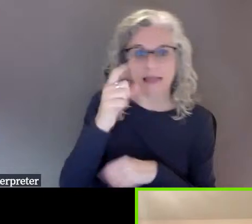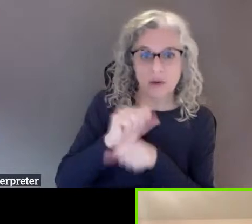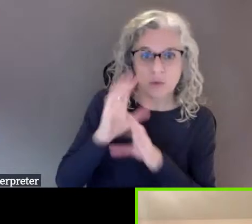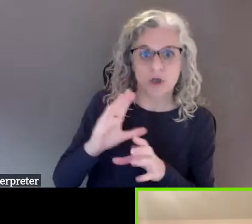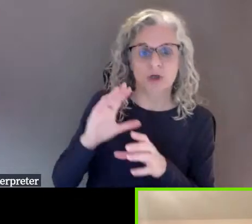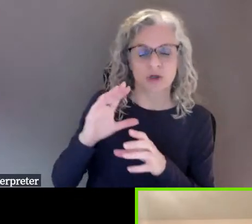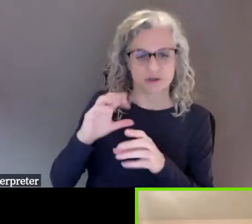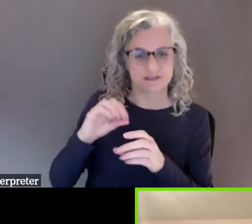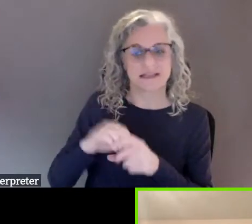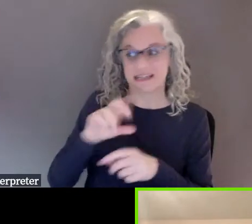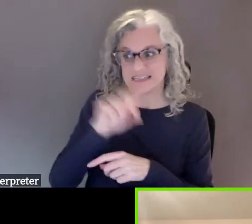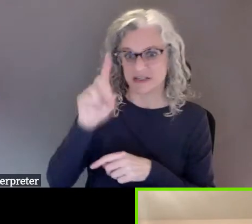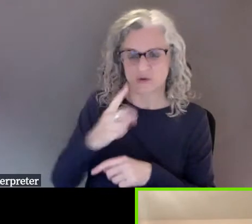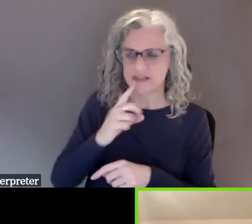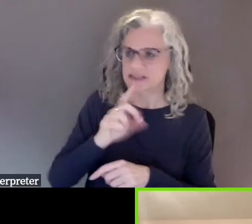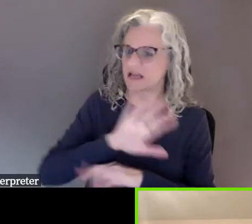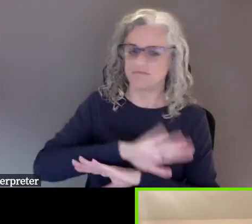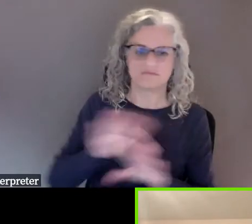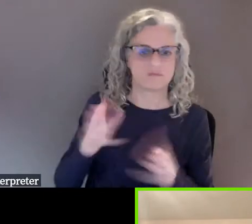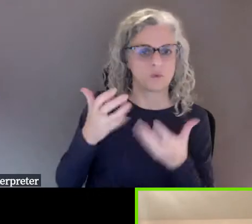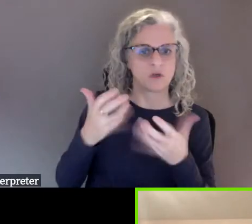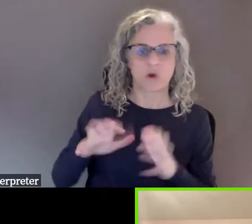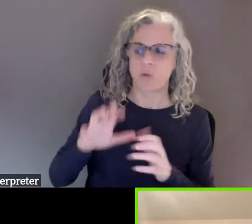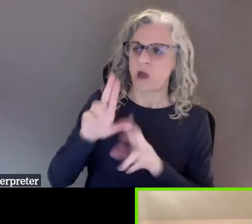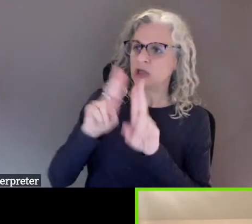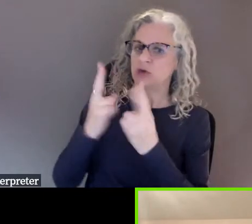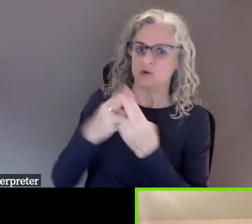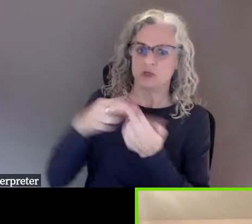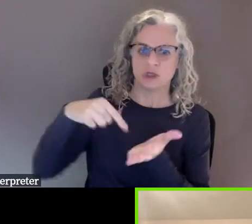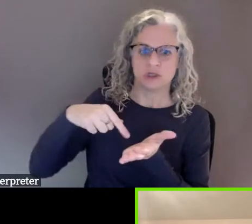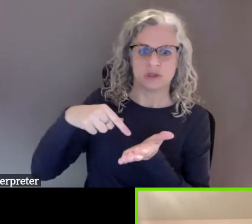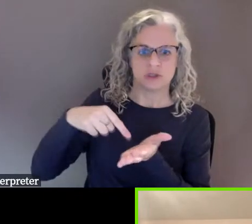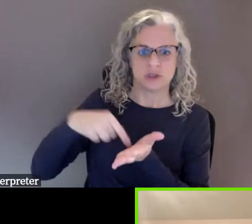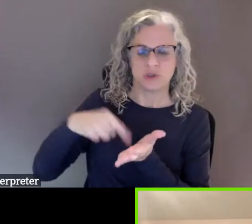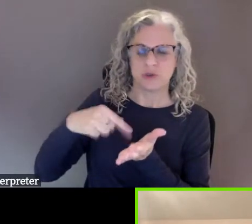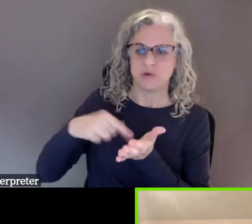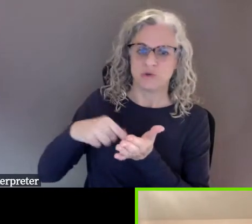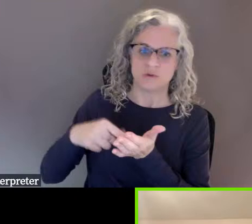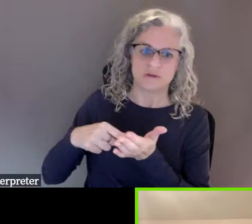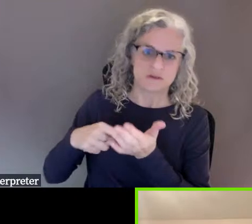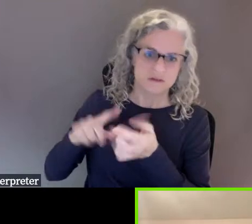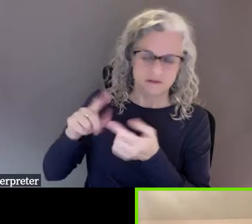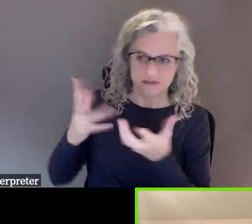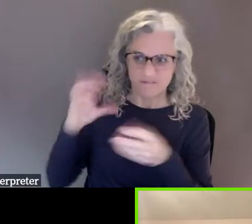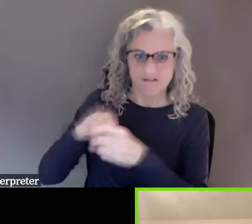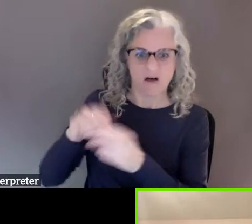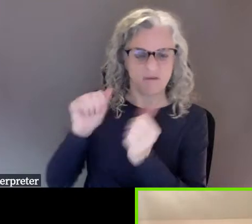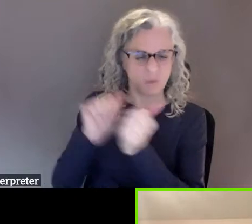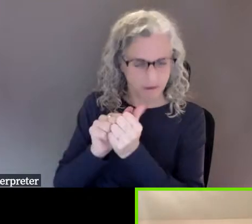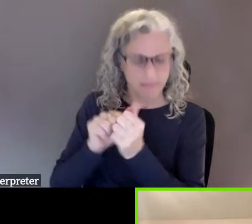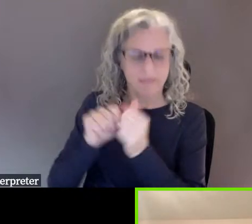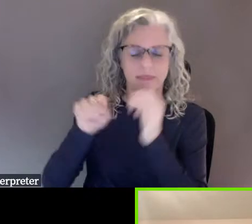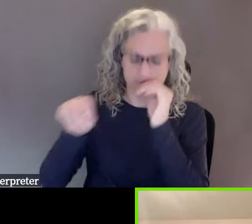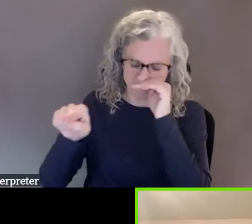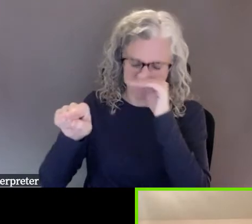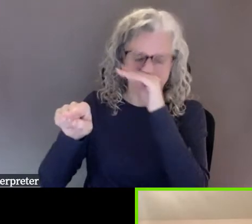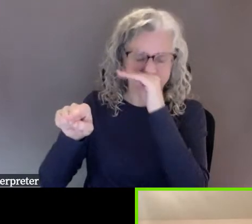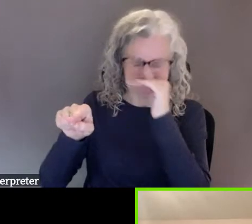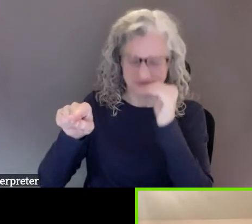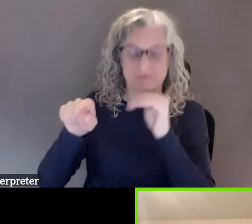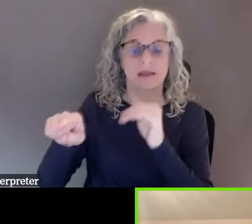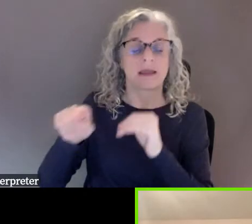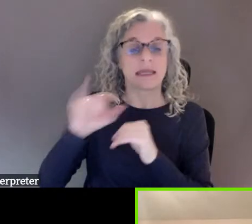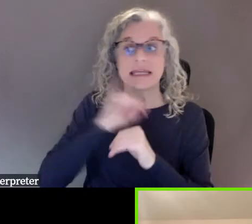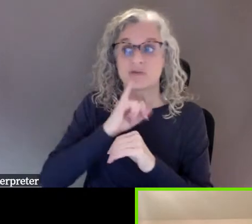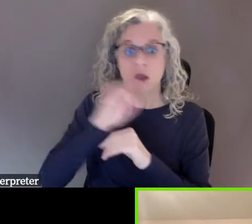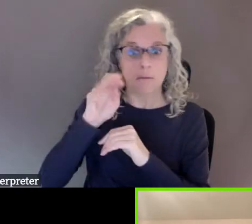they didn't want their union dues to be invested in bonds that were helping Israel kill family members back home. We